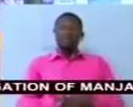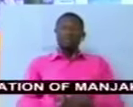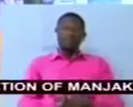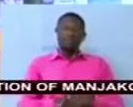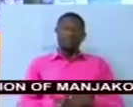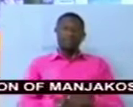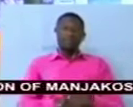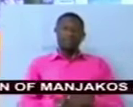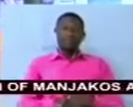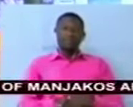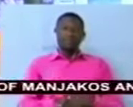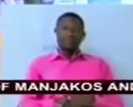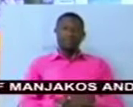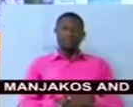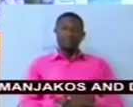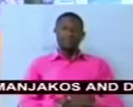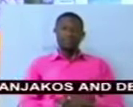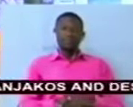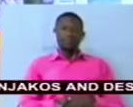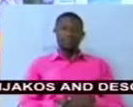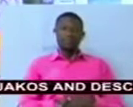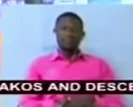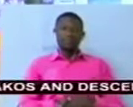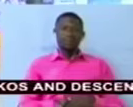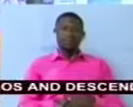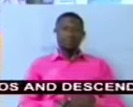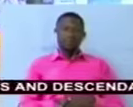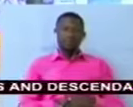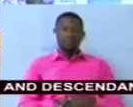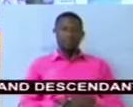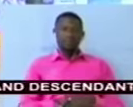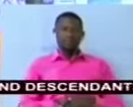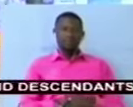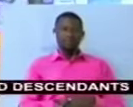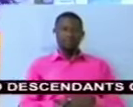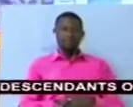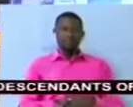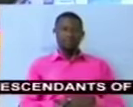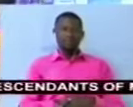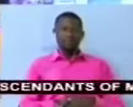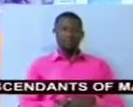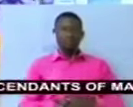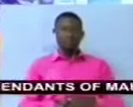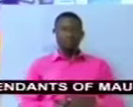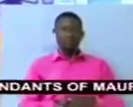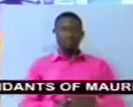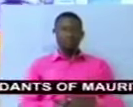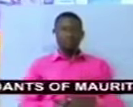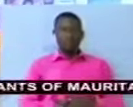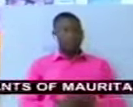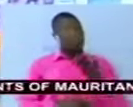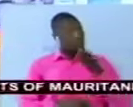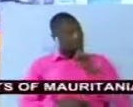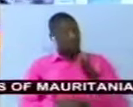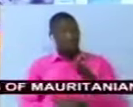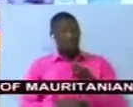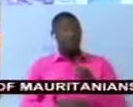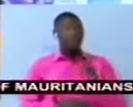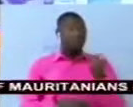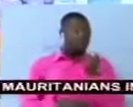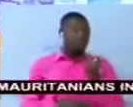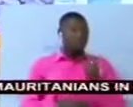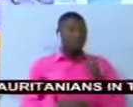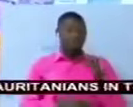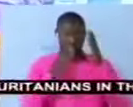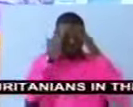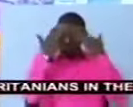nya lolou taxu tamit mu ñew ci yow pour wax la ko wa mon na tax because mom yegul ne jaay na fofu mon na fi ne be ma ko mom. He